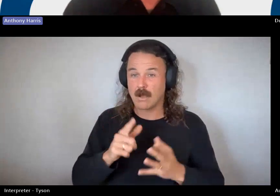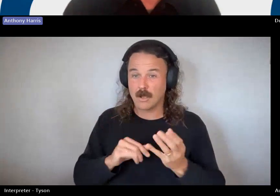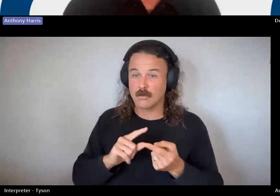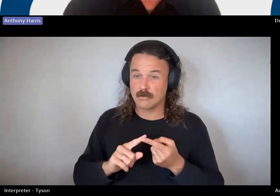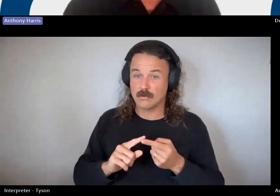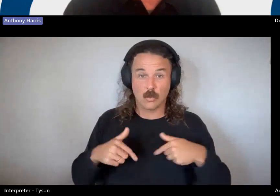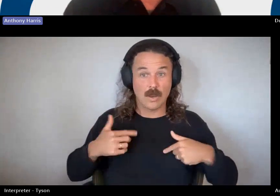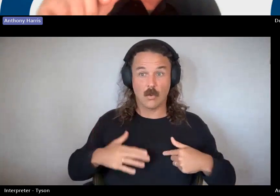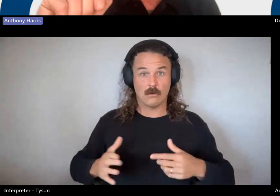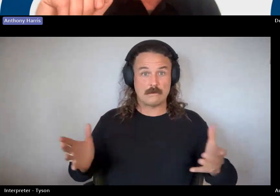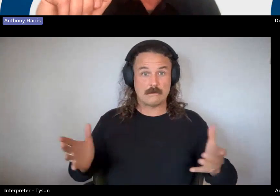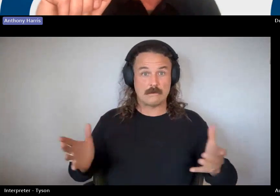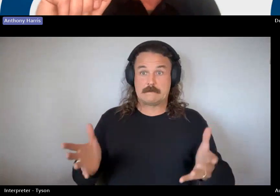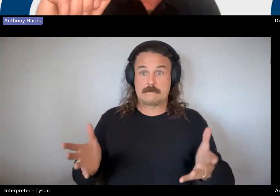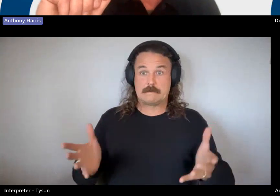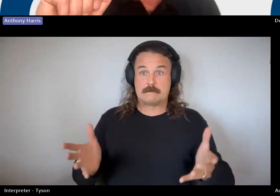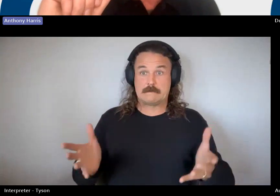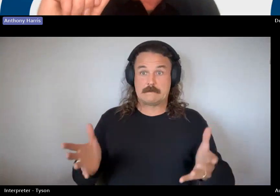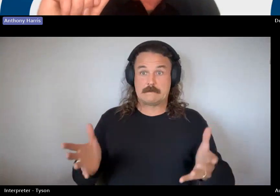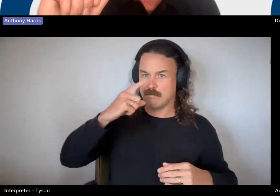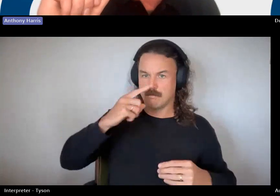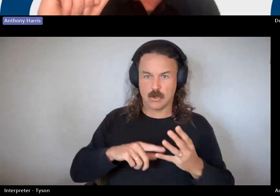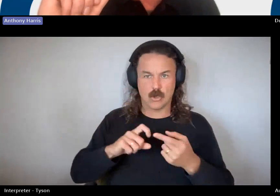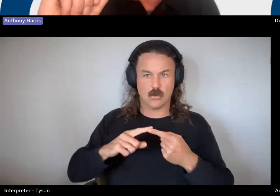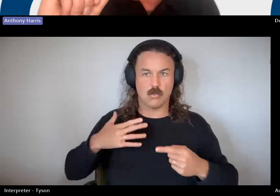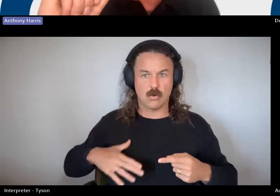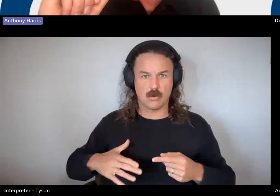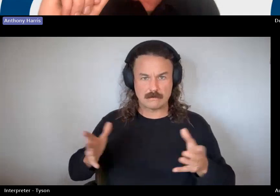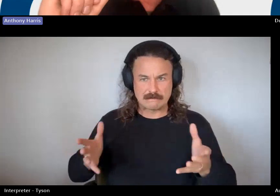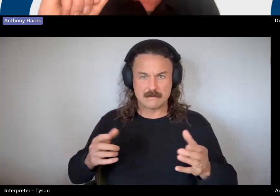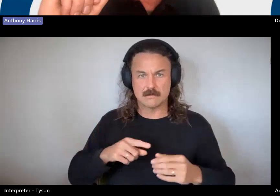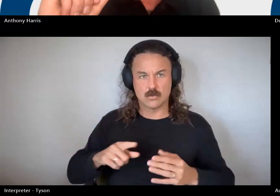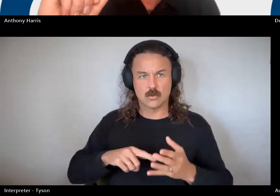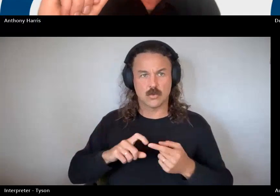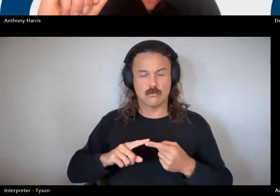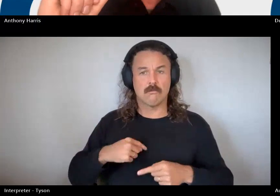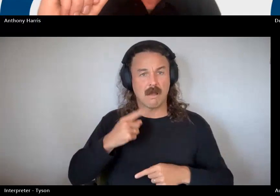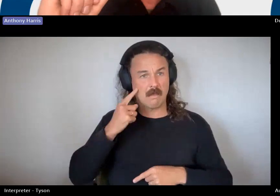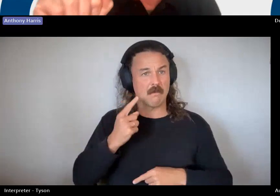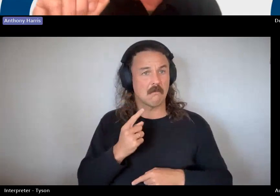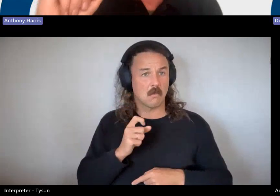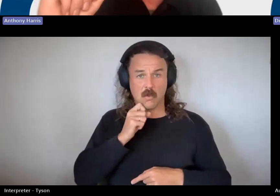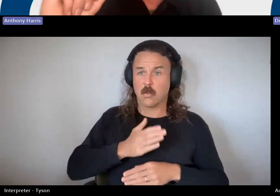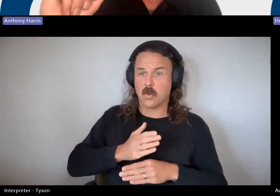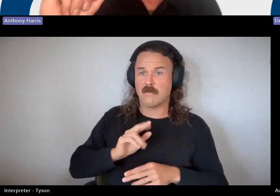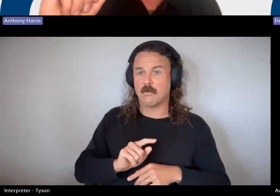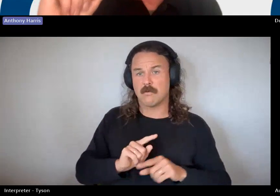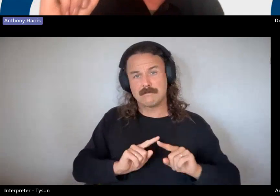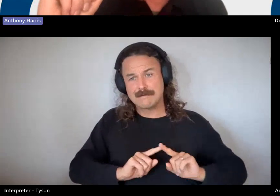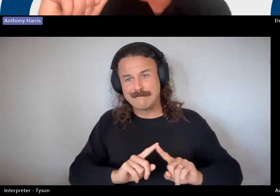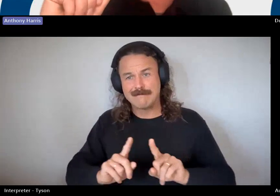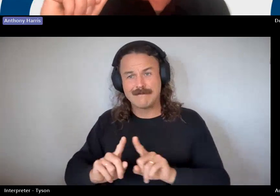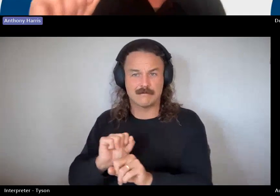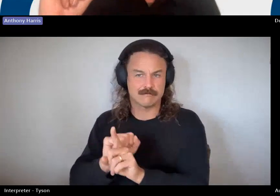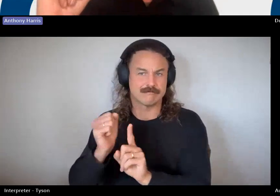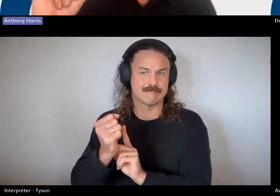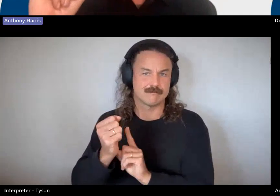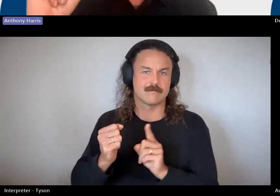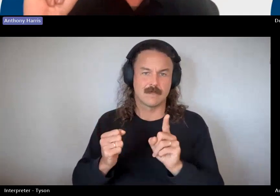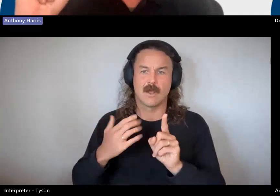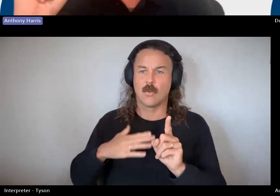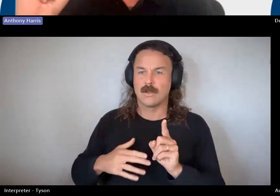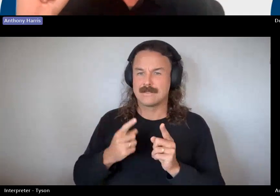extensively, and we think it's suitable in a wide variety of circumstances. That said, Thanks. we'd like to see it tested a bit more in